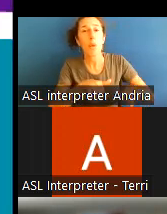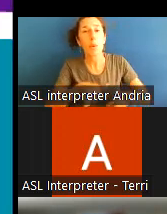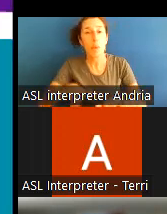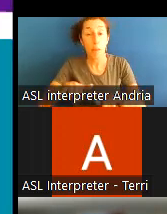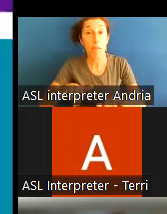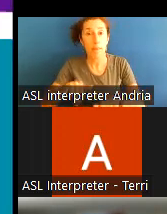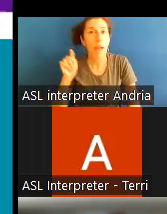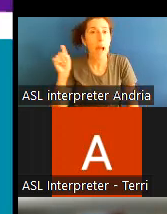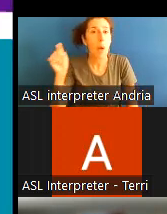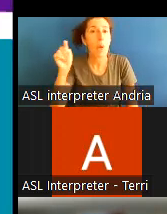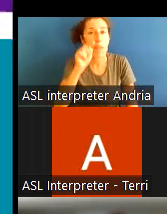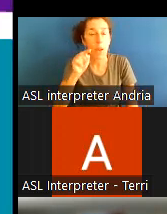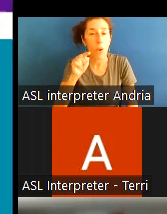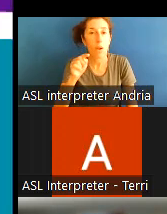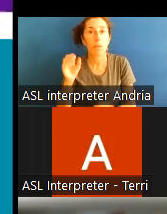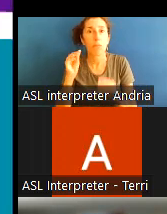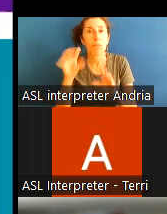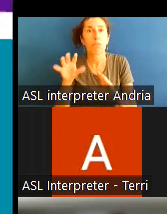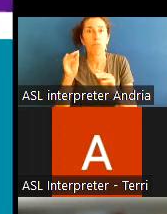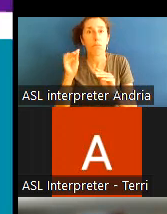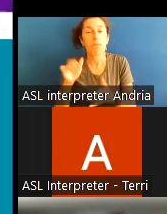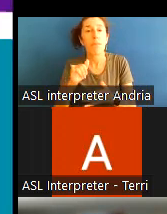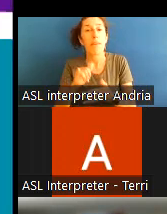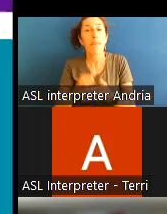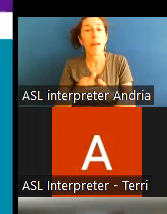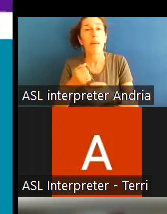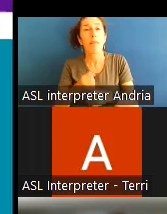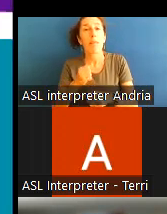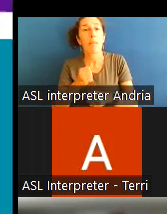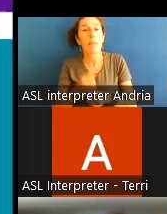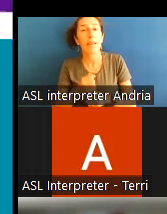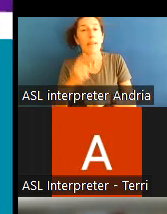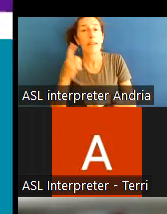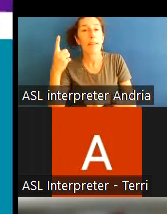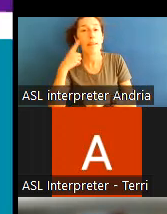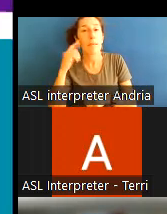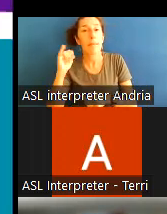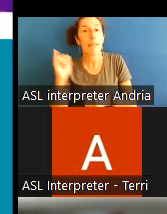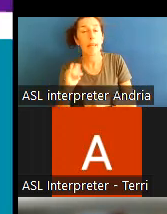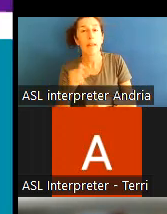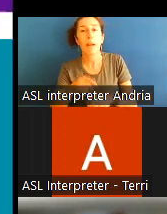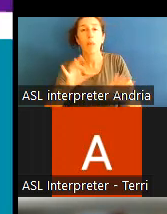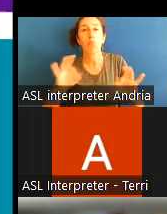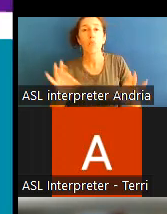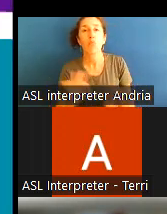What are those cultural stereotypes that minimize sexual violence when you're in a relationship?